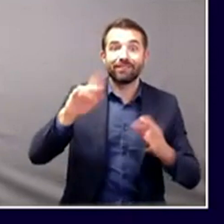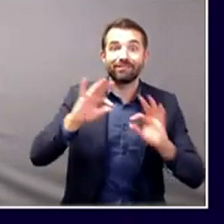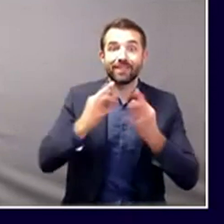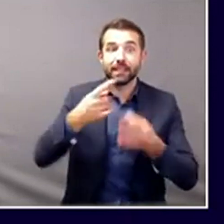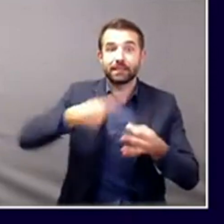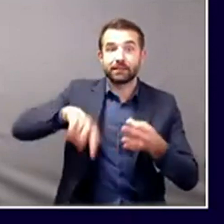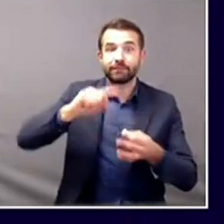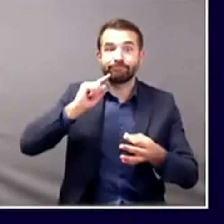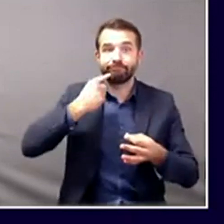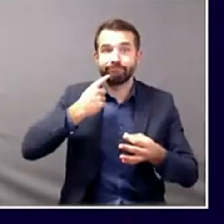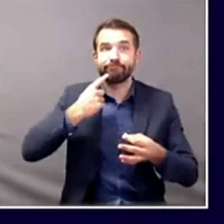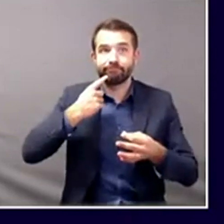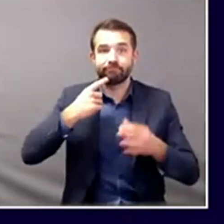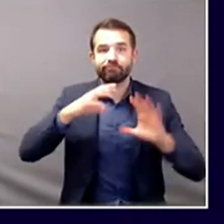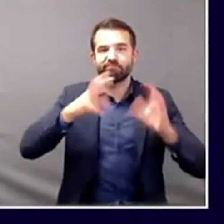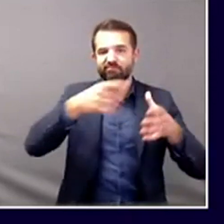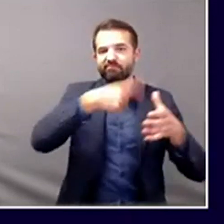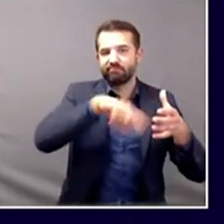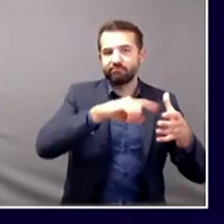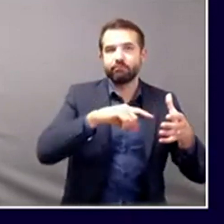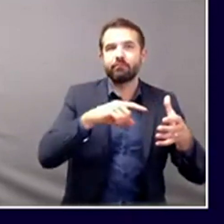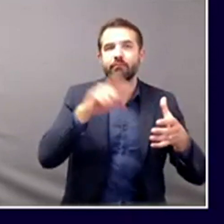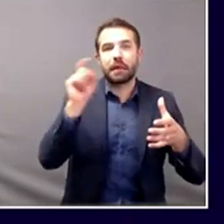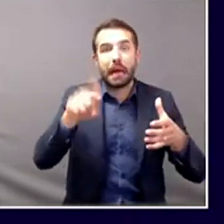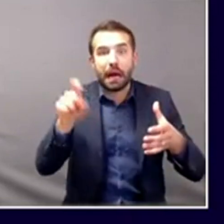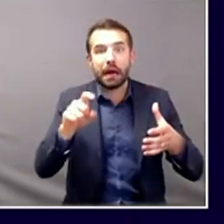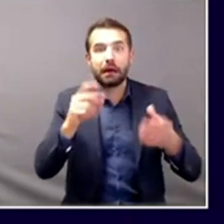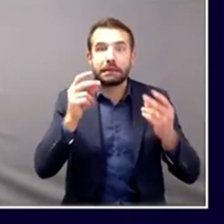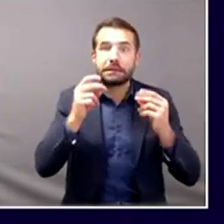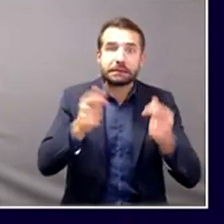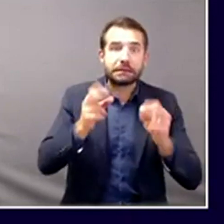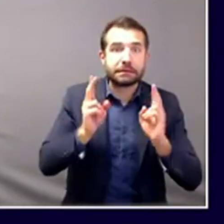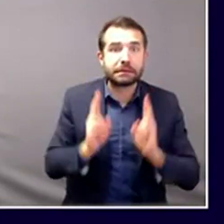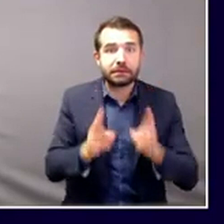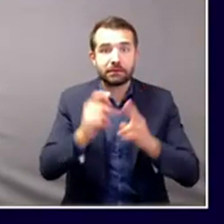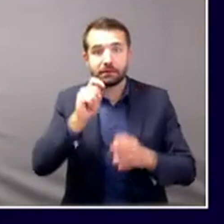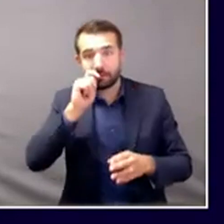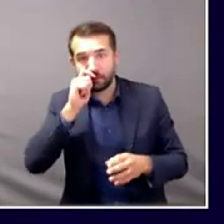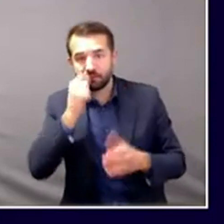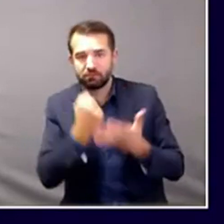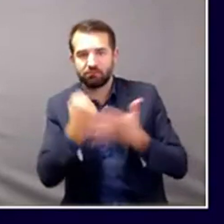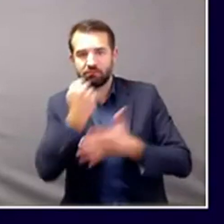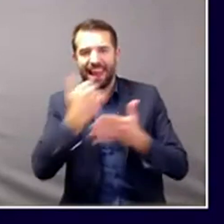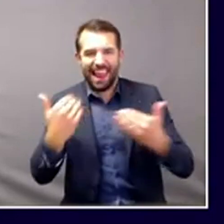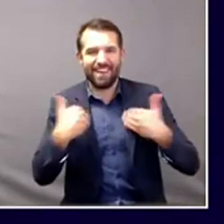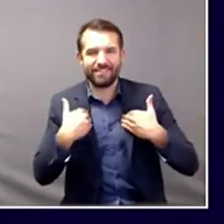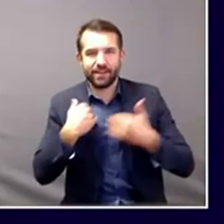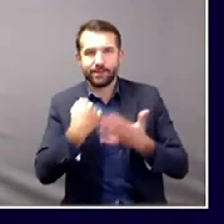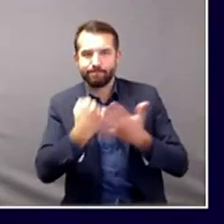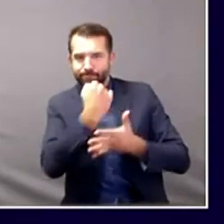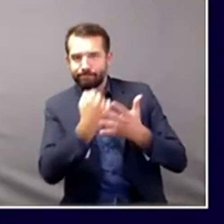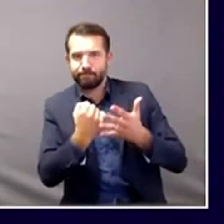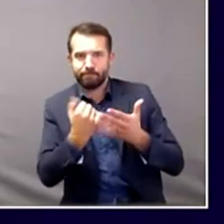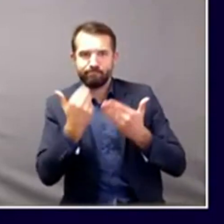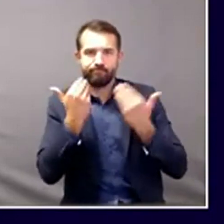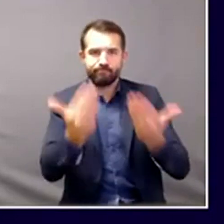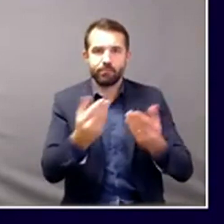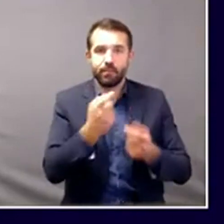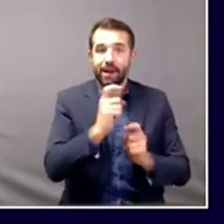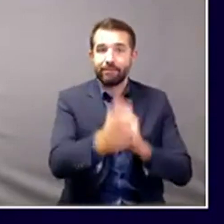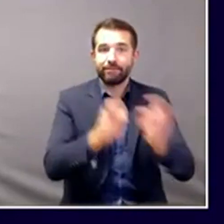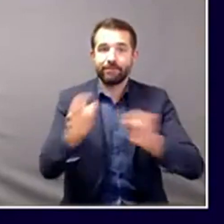settings, or where access to COVID-19 testing is otherwise limited. In addition to the 400,000